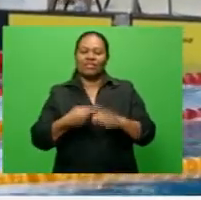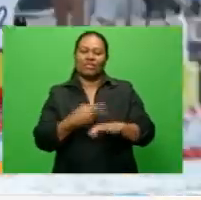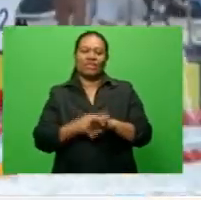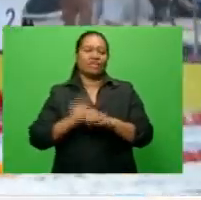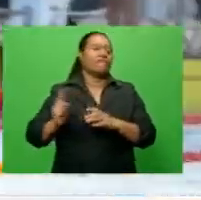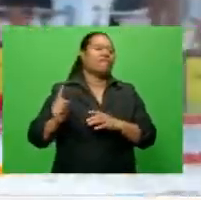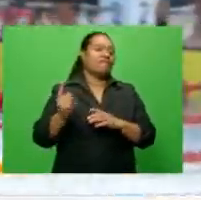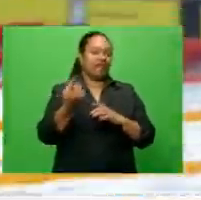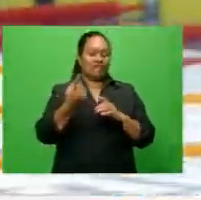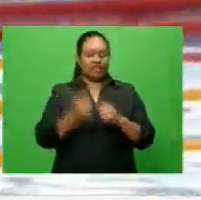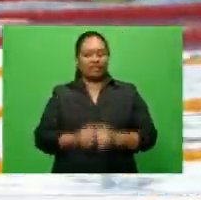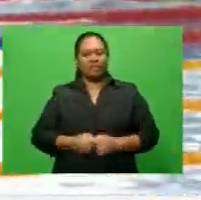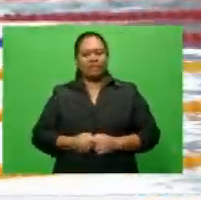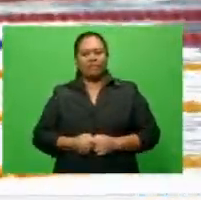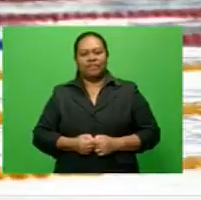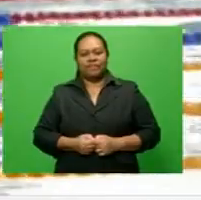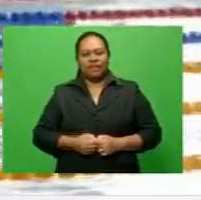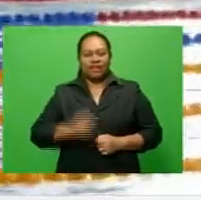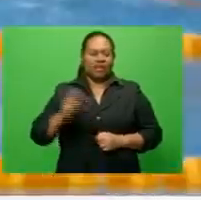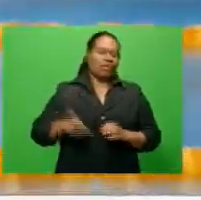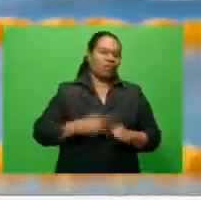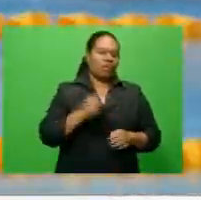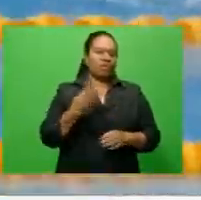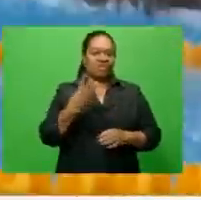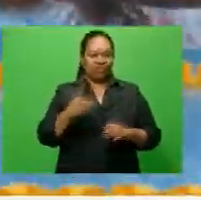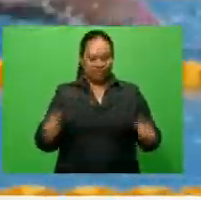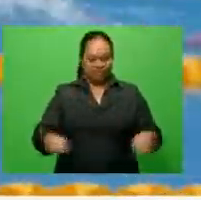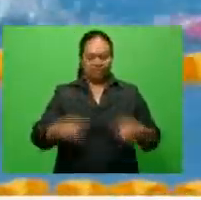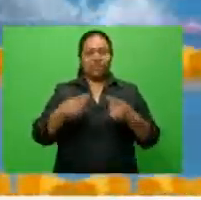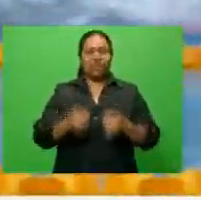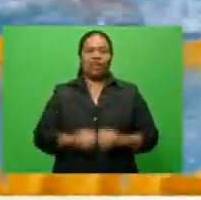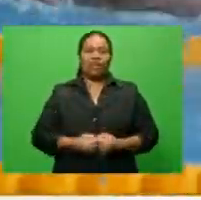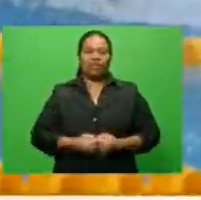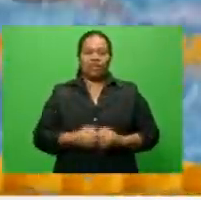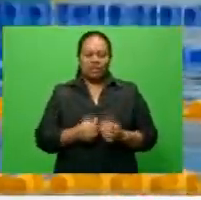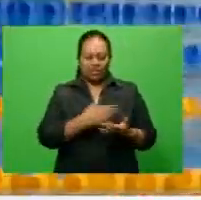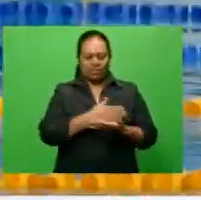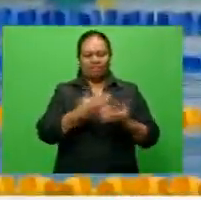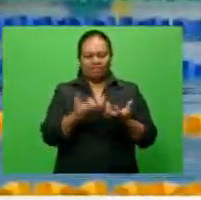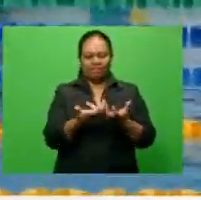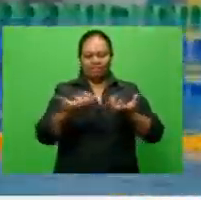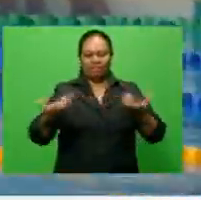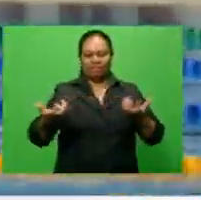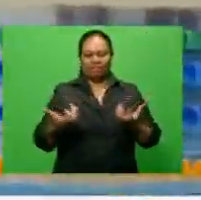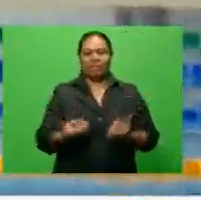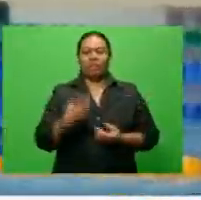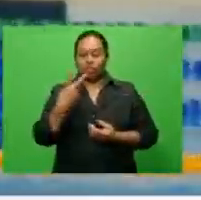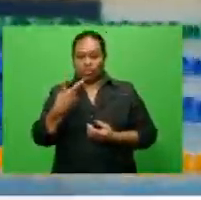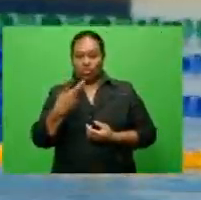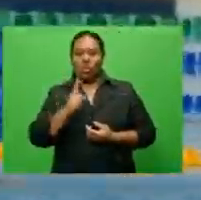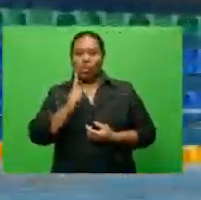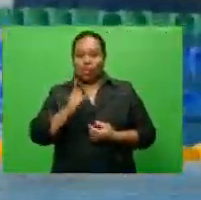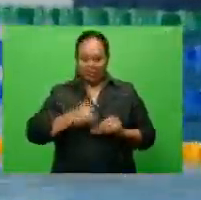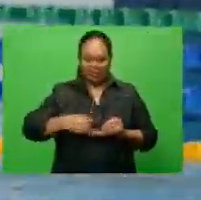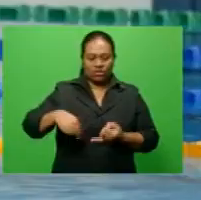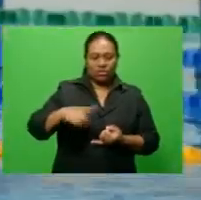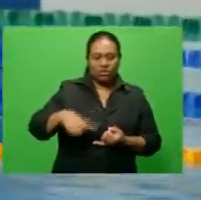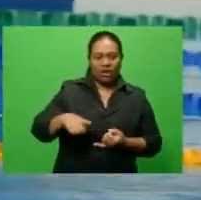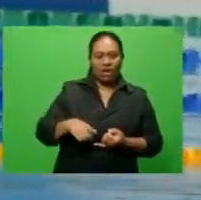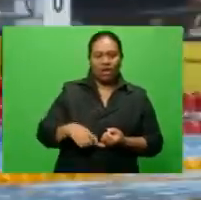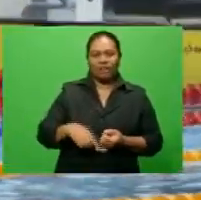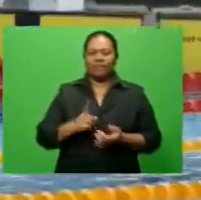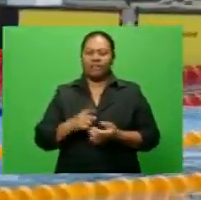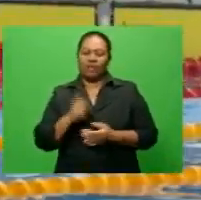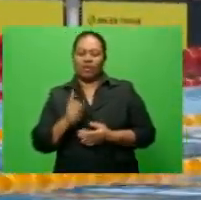first short course Grand Prix tournament. The competition has been divided into two, one to be held at Suva's The Motor City